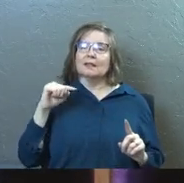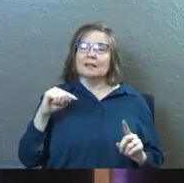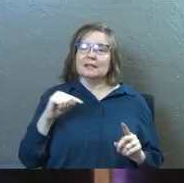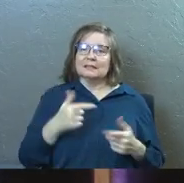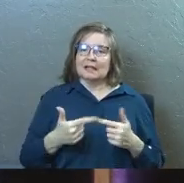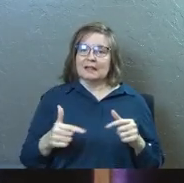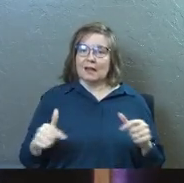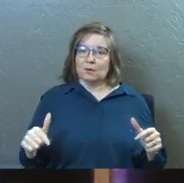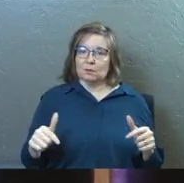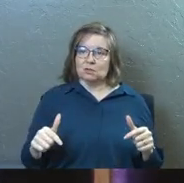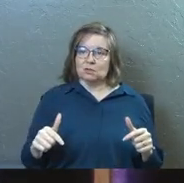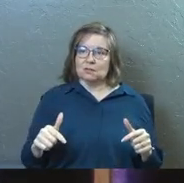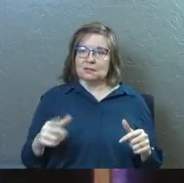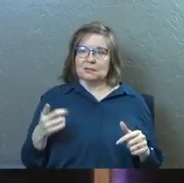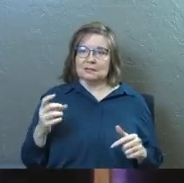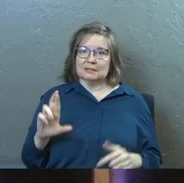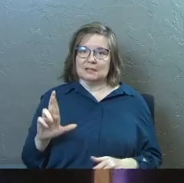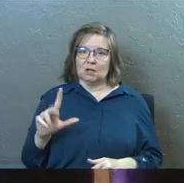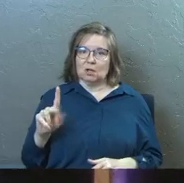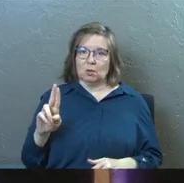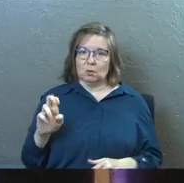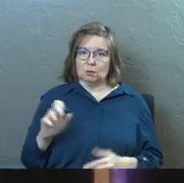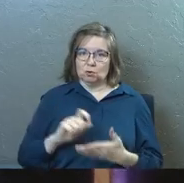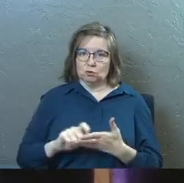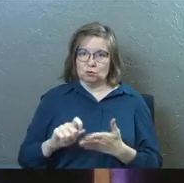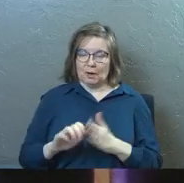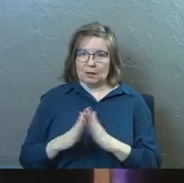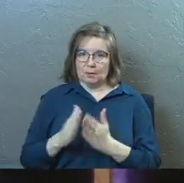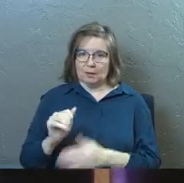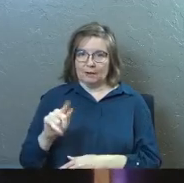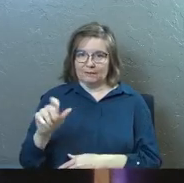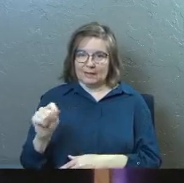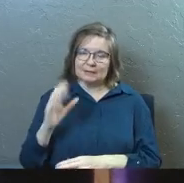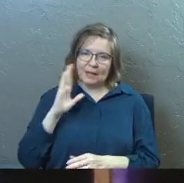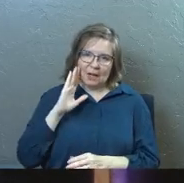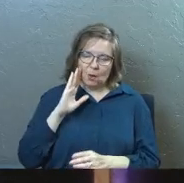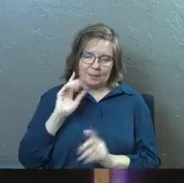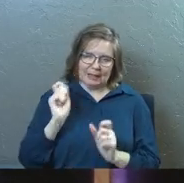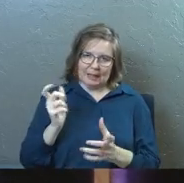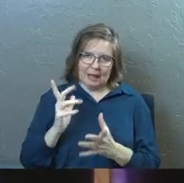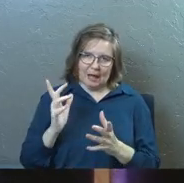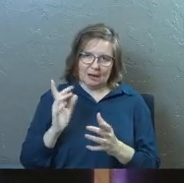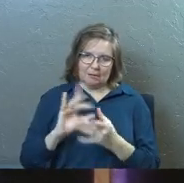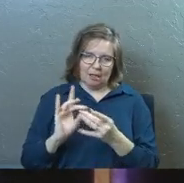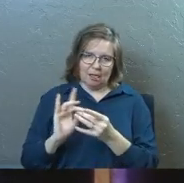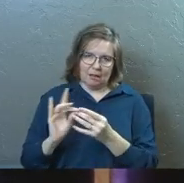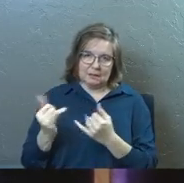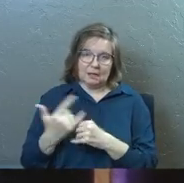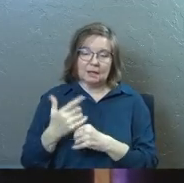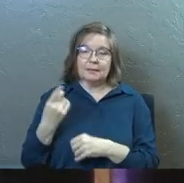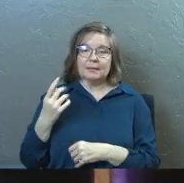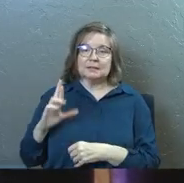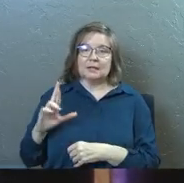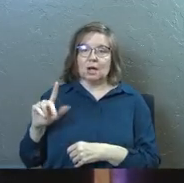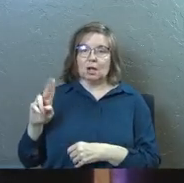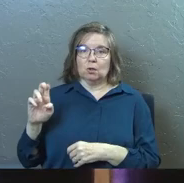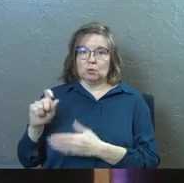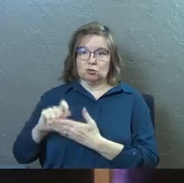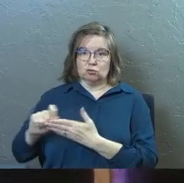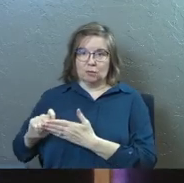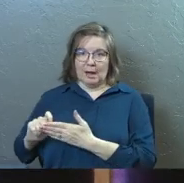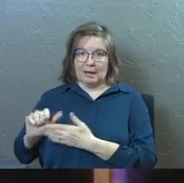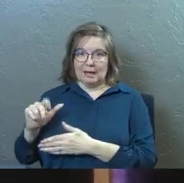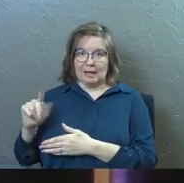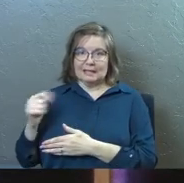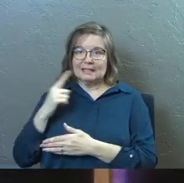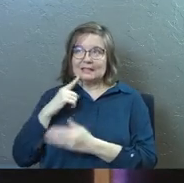This language, Dr. Luke is the one writing the book of Acts. And I know I'm giving you a lot today. Dr. Luke's writing the book of Acts. He